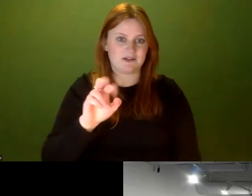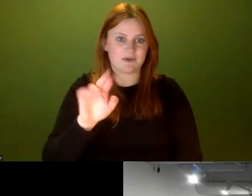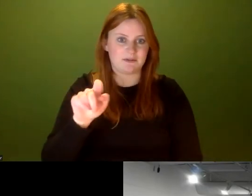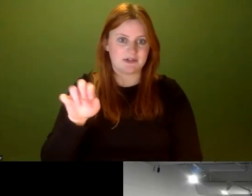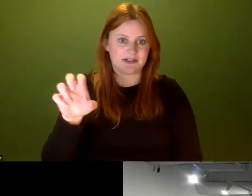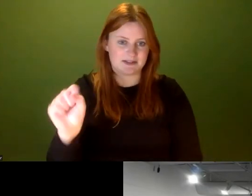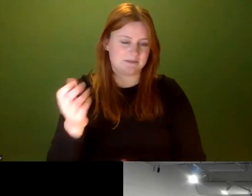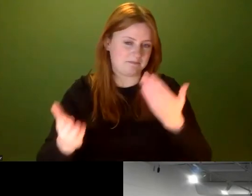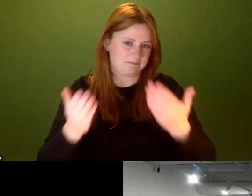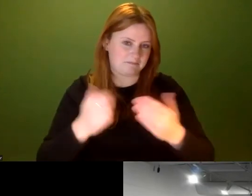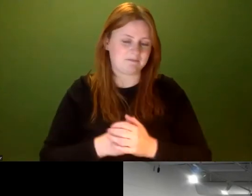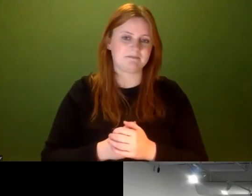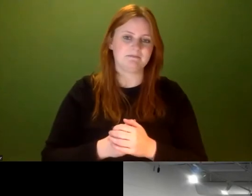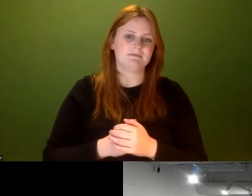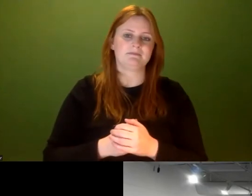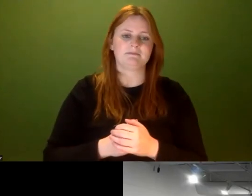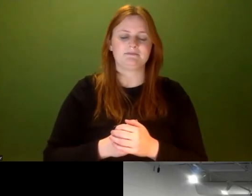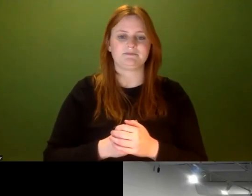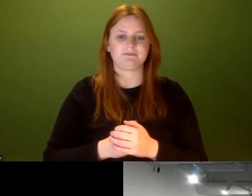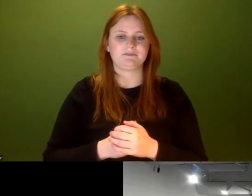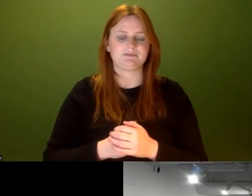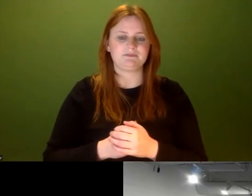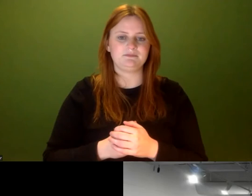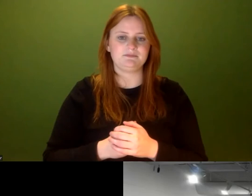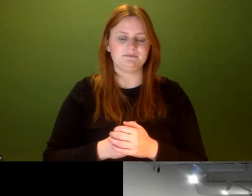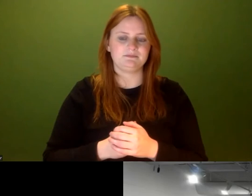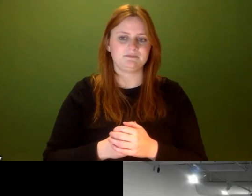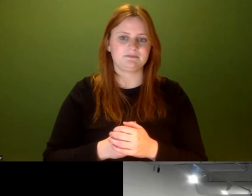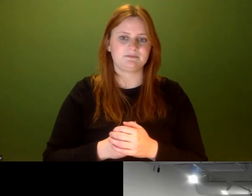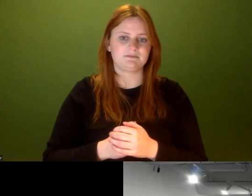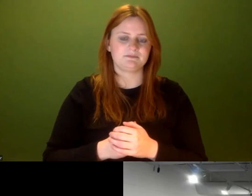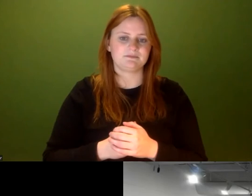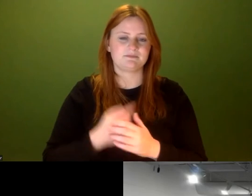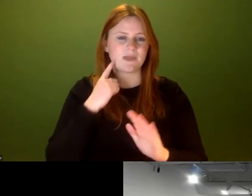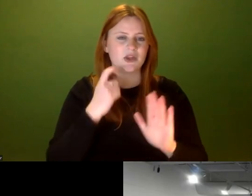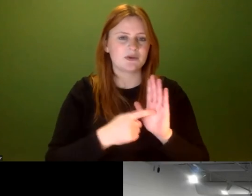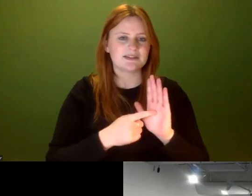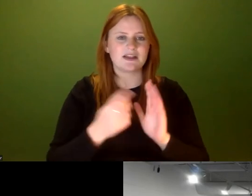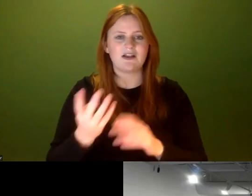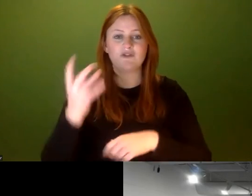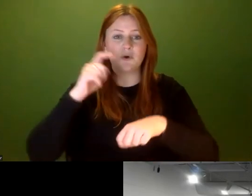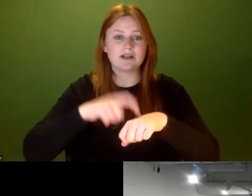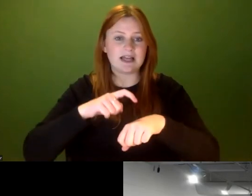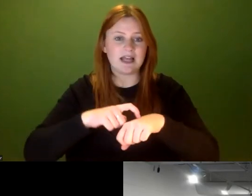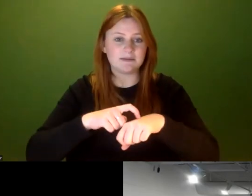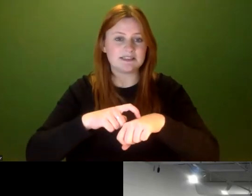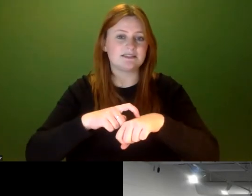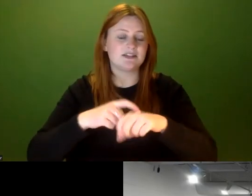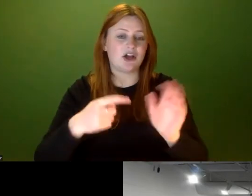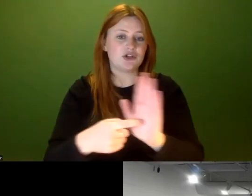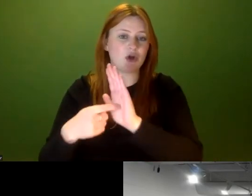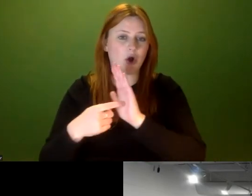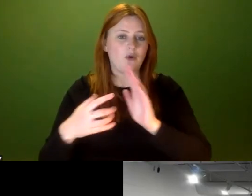on maybe somewhat arbitrarily, but I find after 4 different venues, I feel